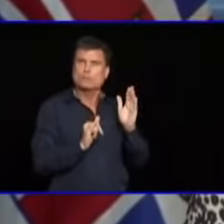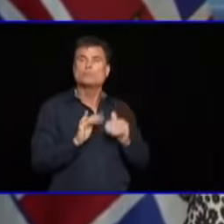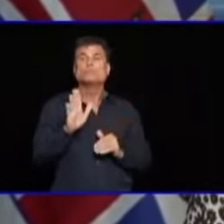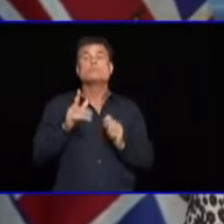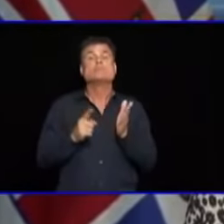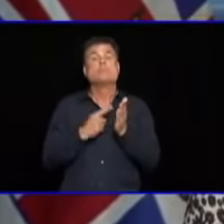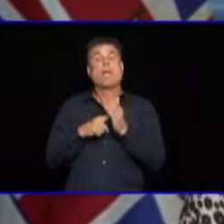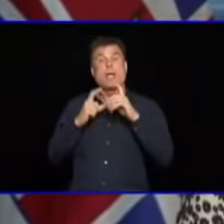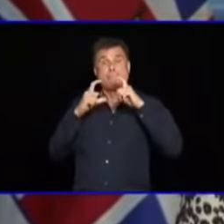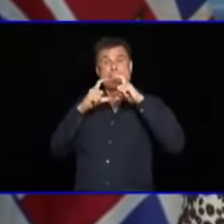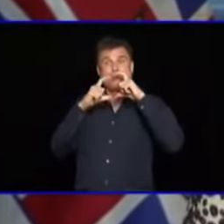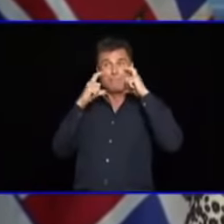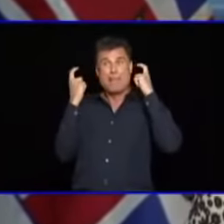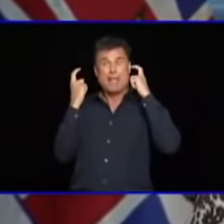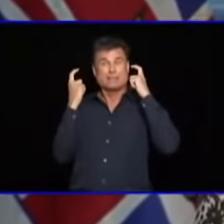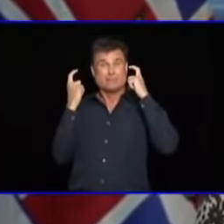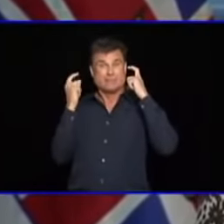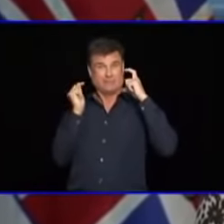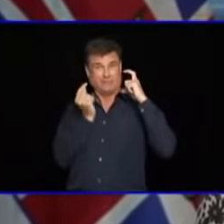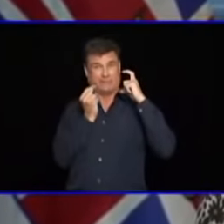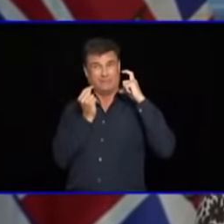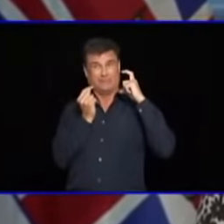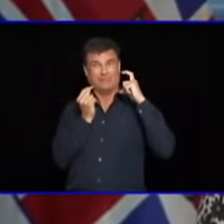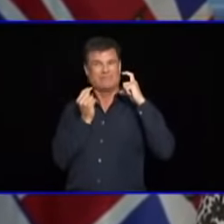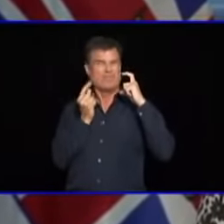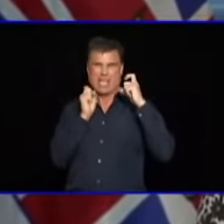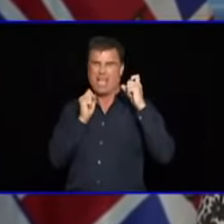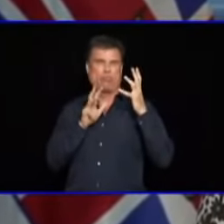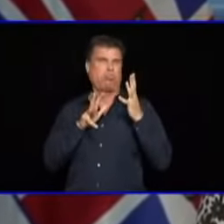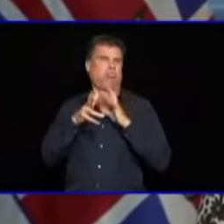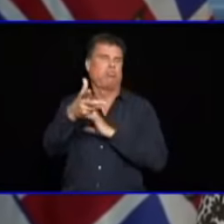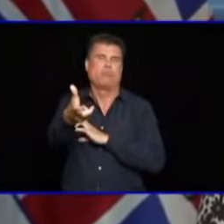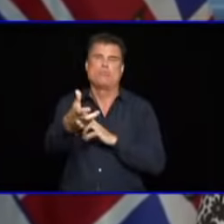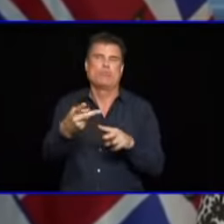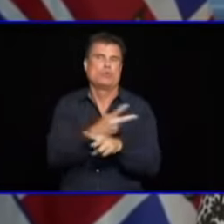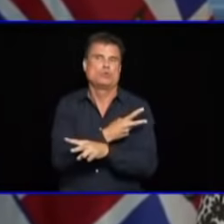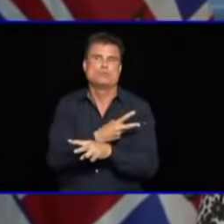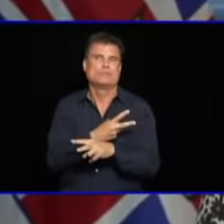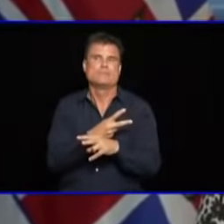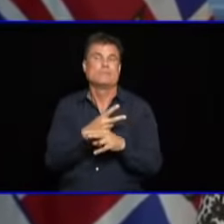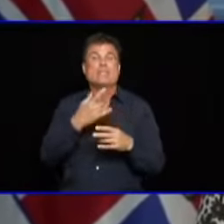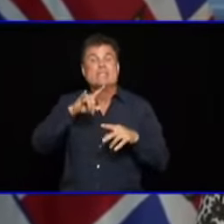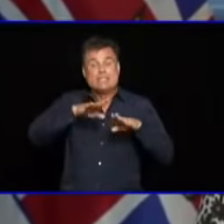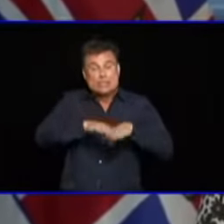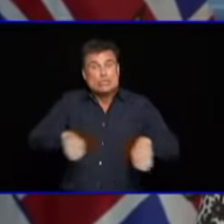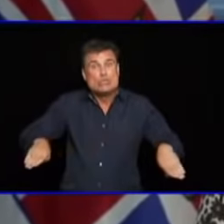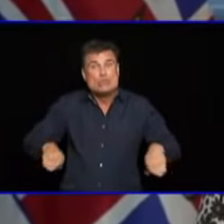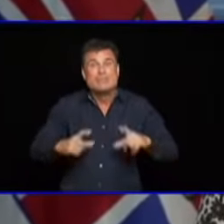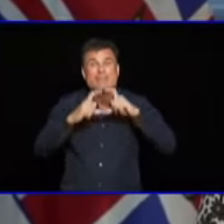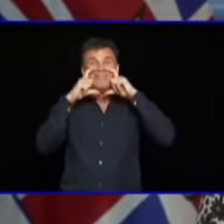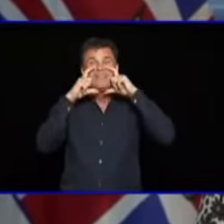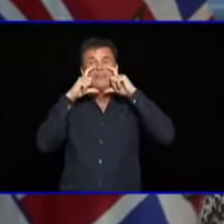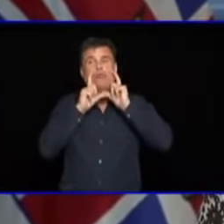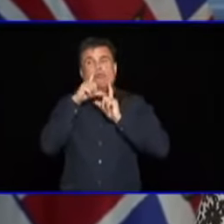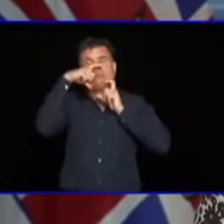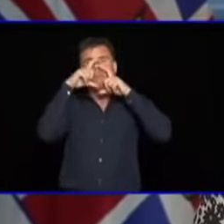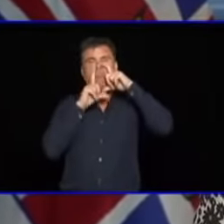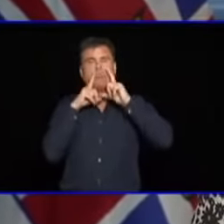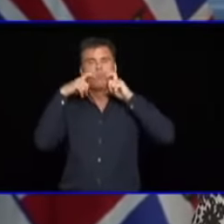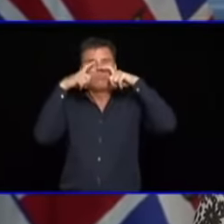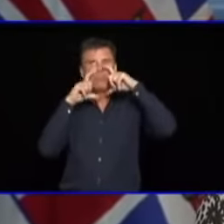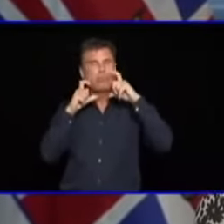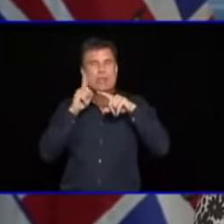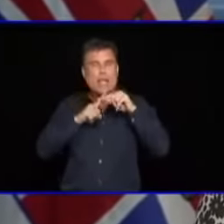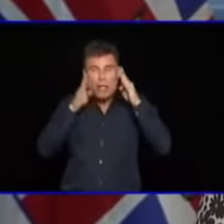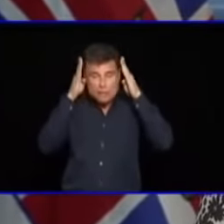that, we also know that there are other things that we can use, particularly for adults who are concerned, so teachers and others in the setting, making